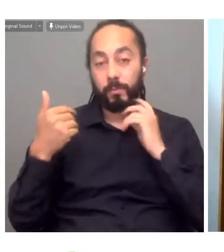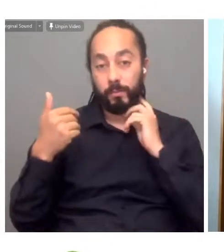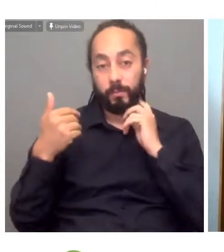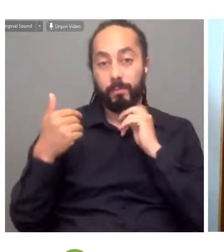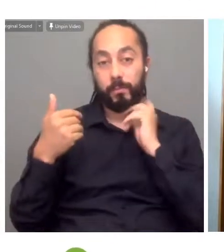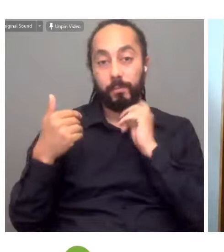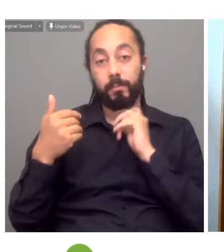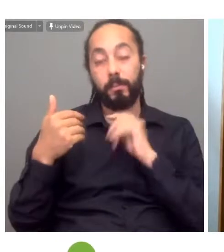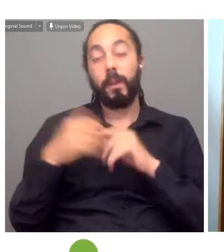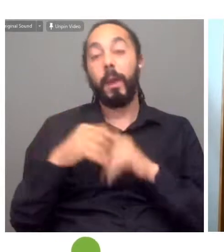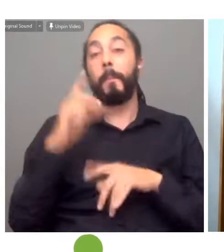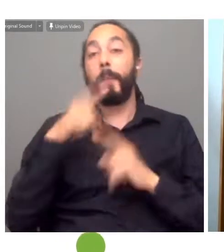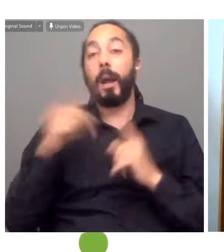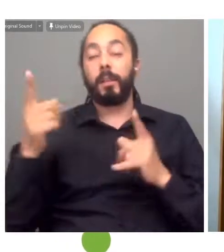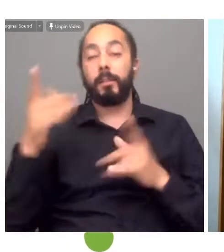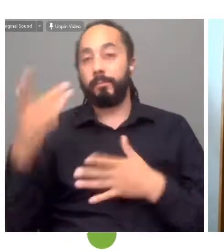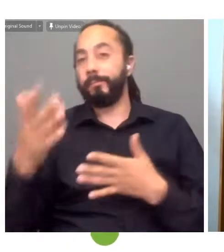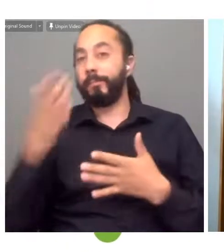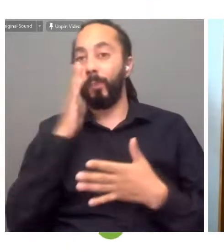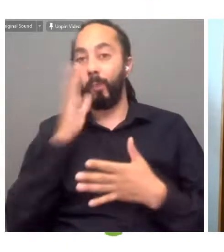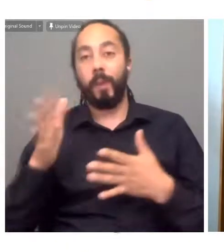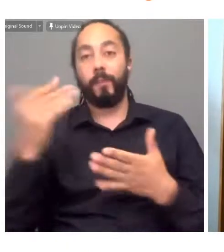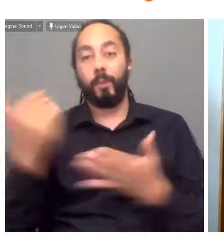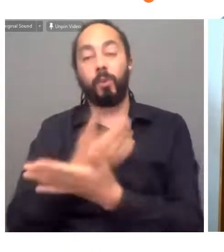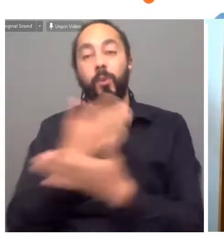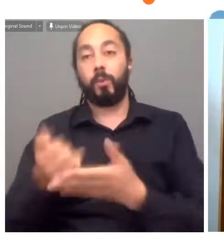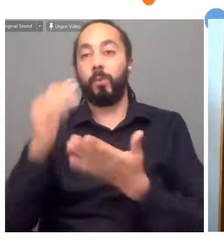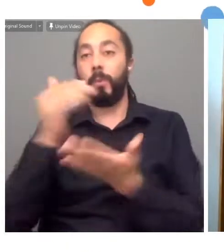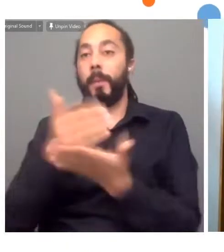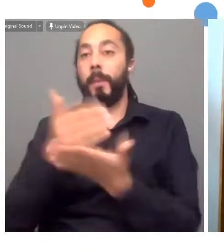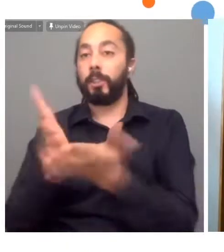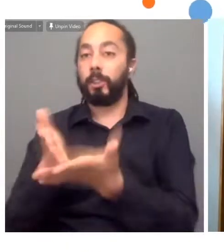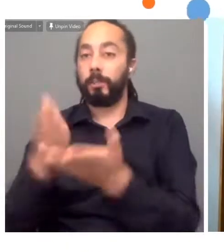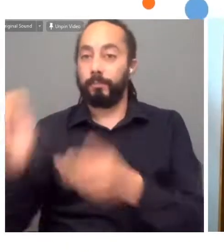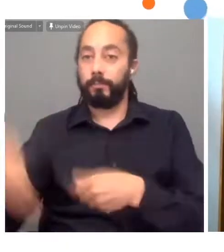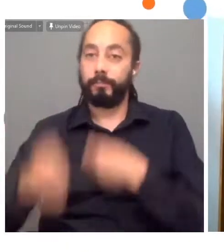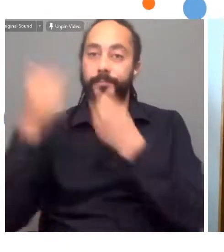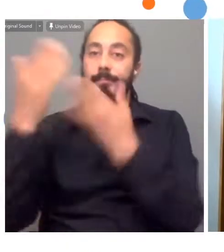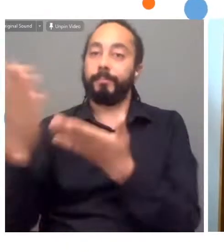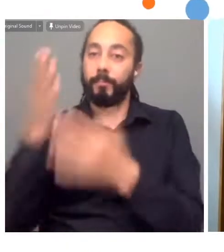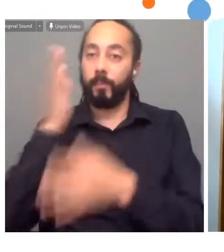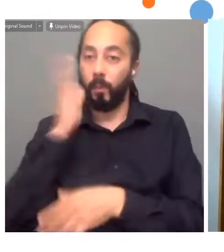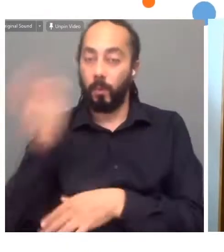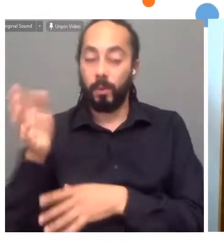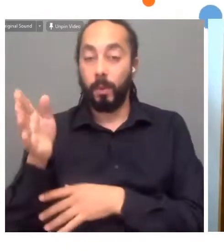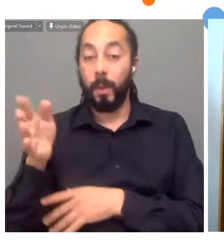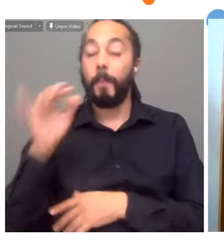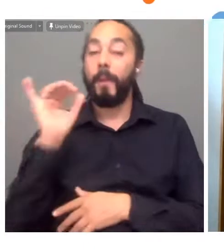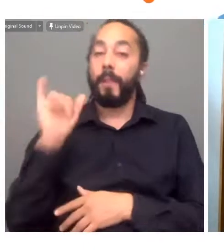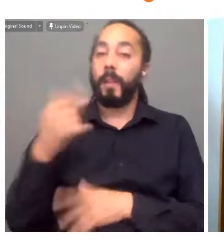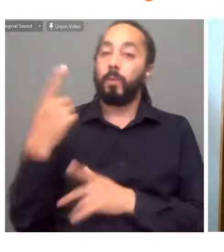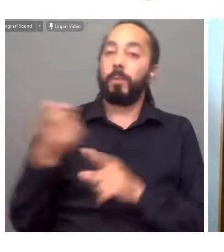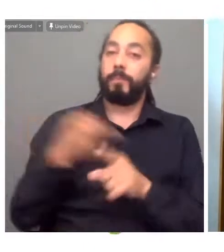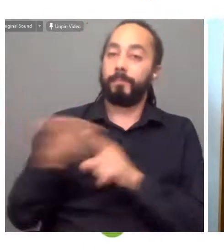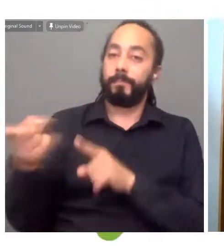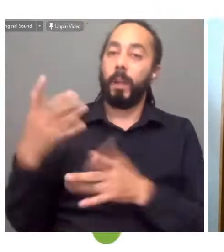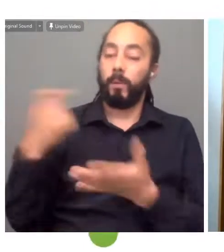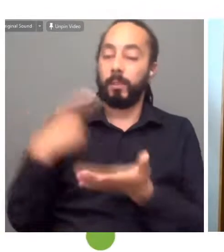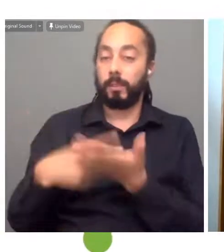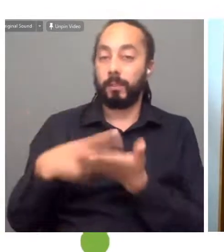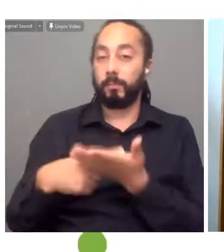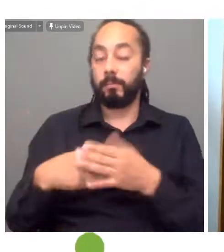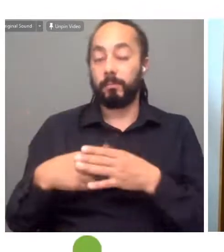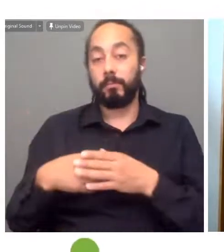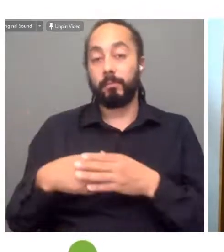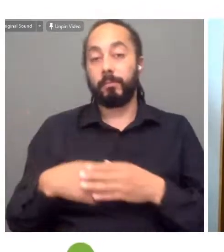budget coming at some point, and this is one of the area. I mean, I think I'm not of the opinion,